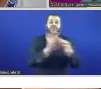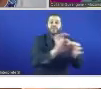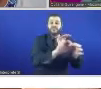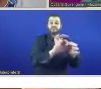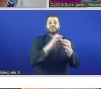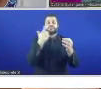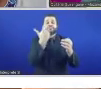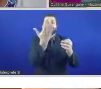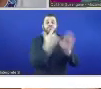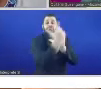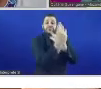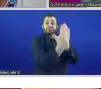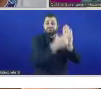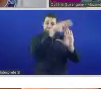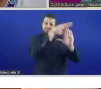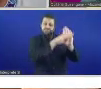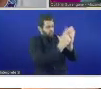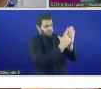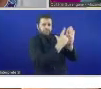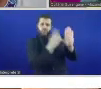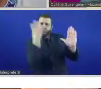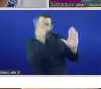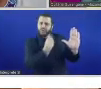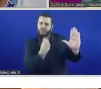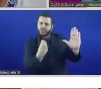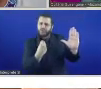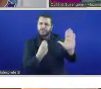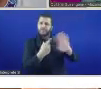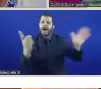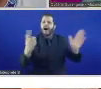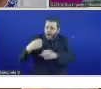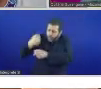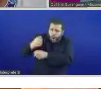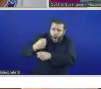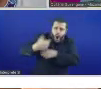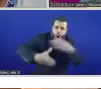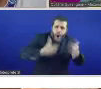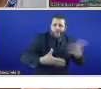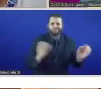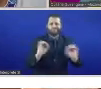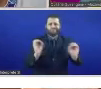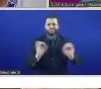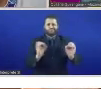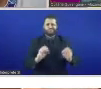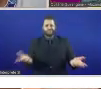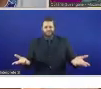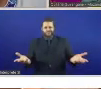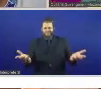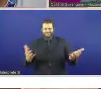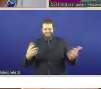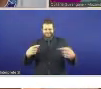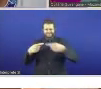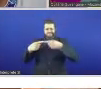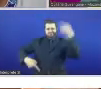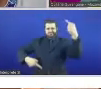65 women feminist movements and women grassroots organizations from all generations, which I'm part of, have been trying to answer the very